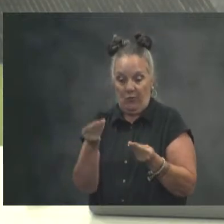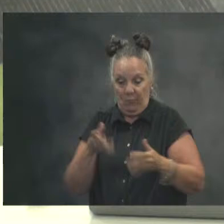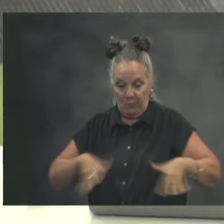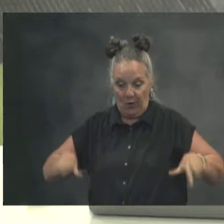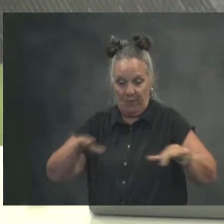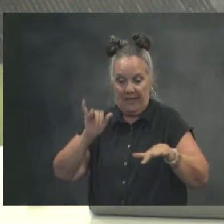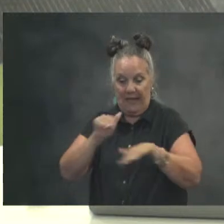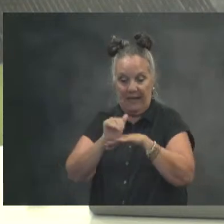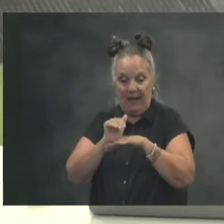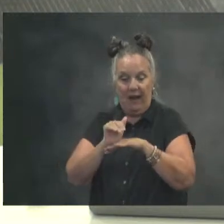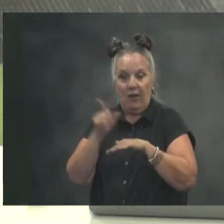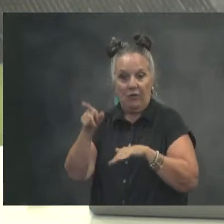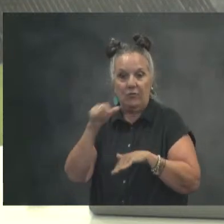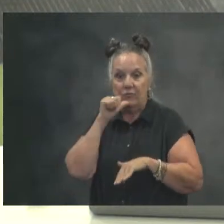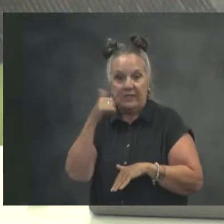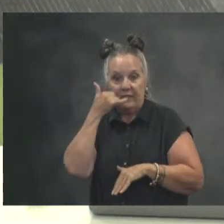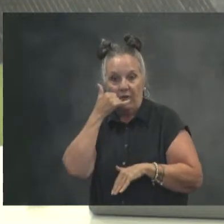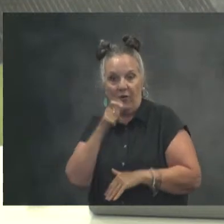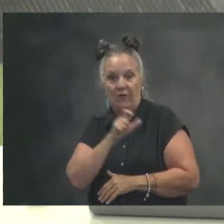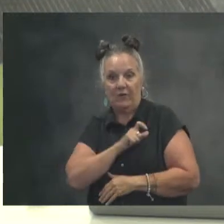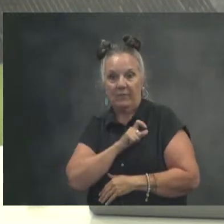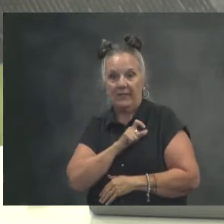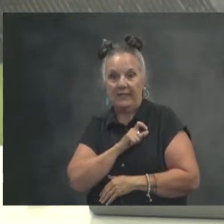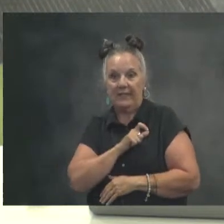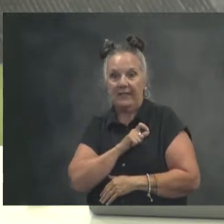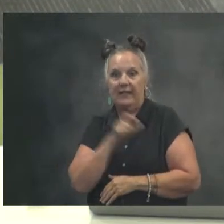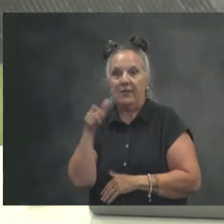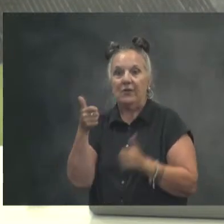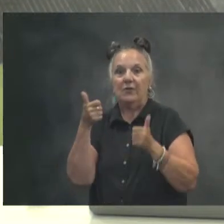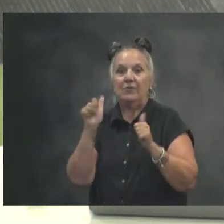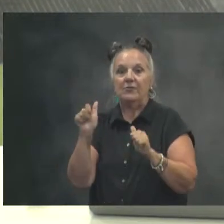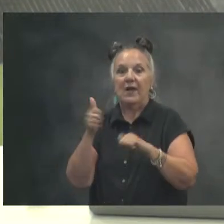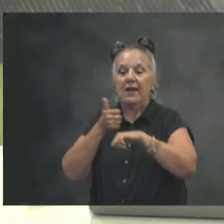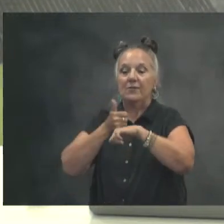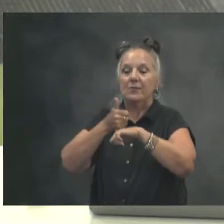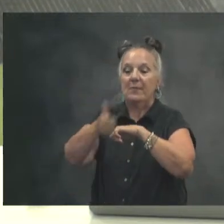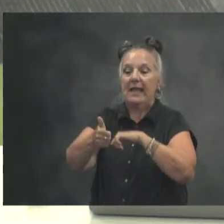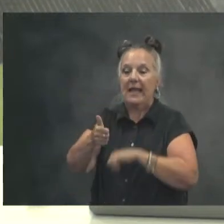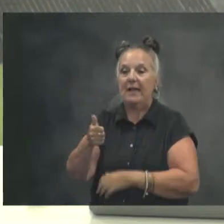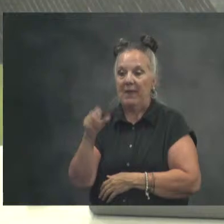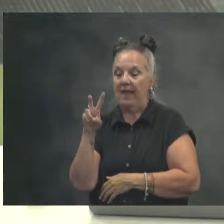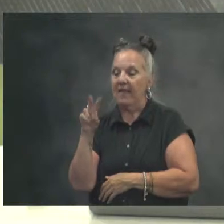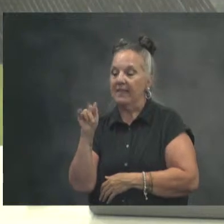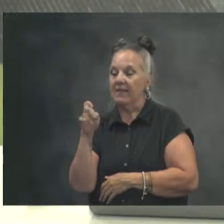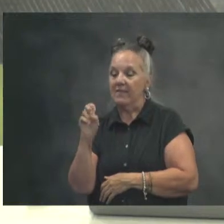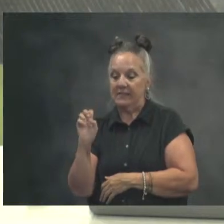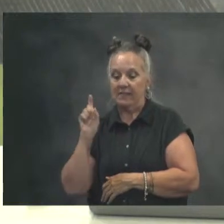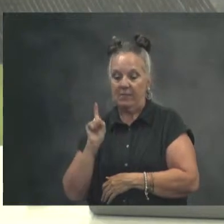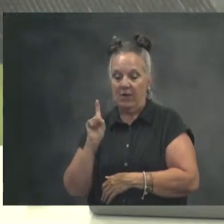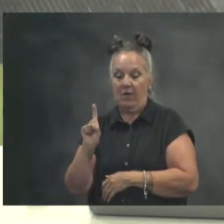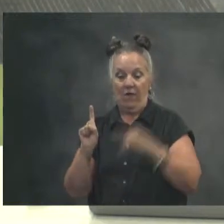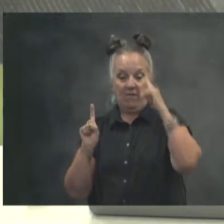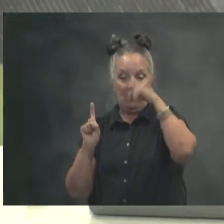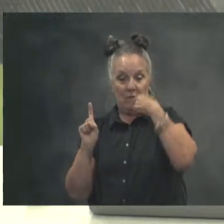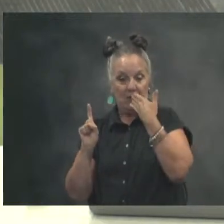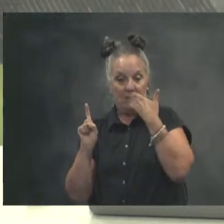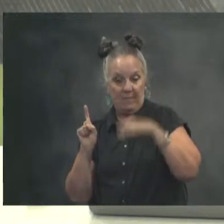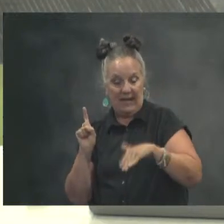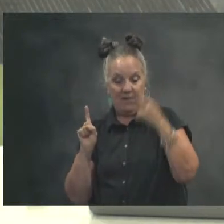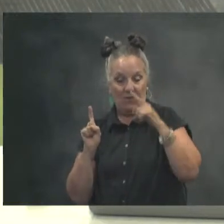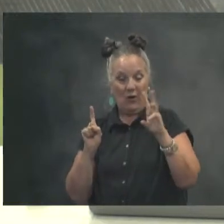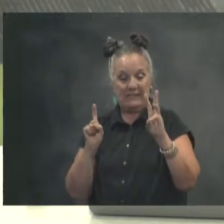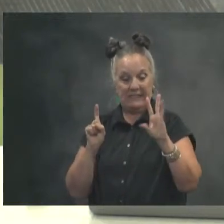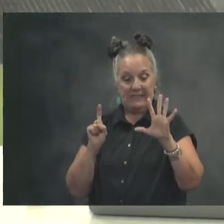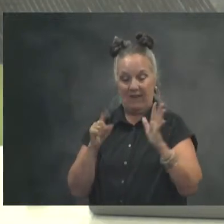call the police? You're trying to actually blame the victim for coming forward and making you look bad, and for 65